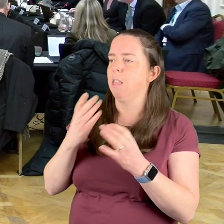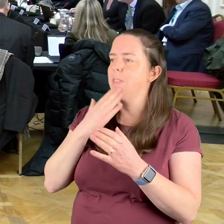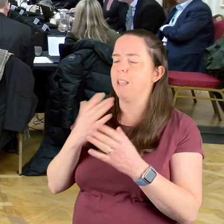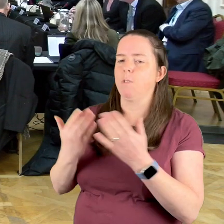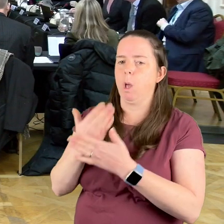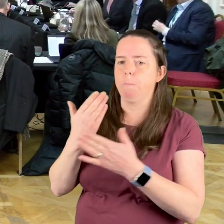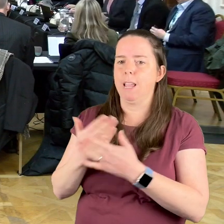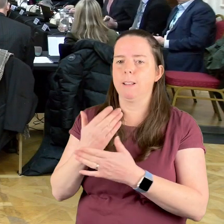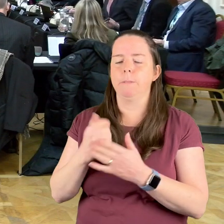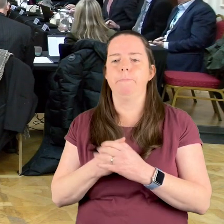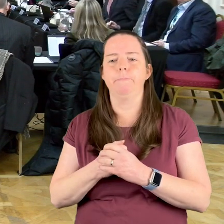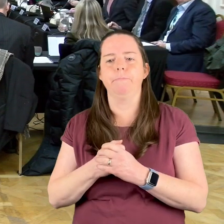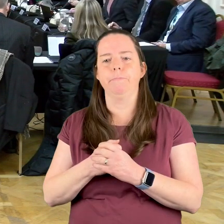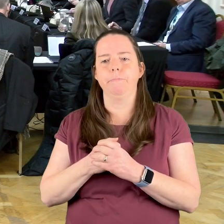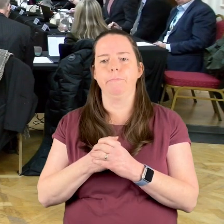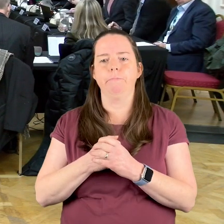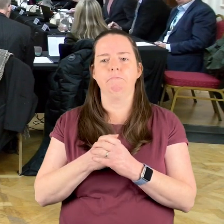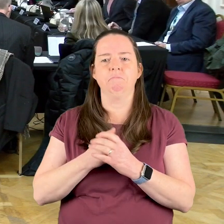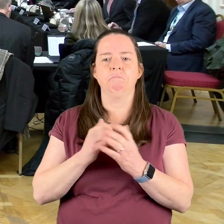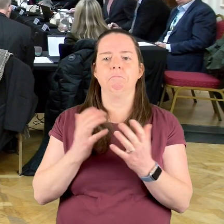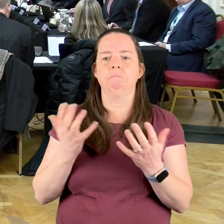update.